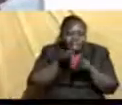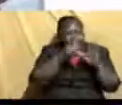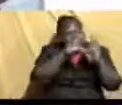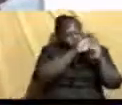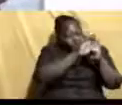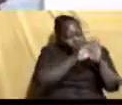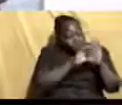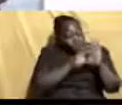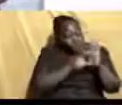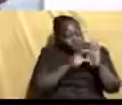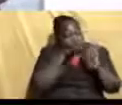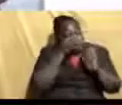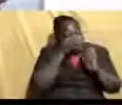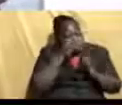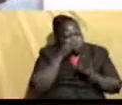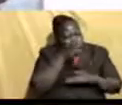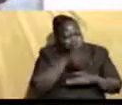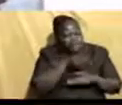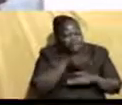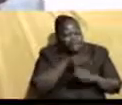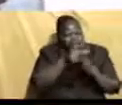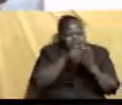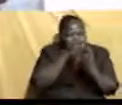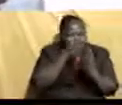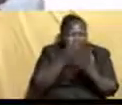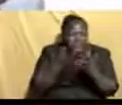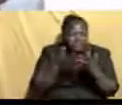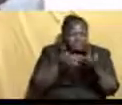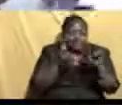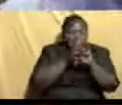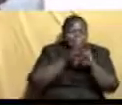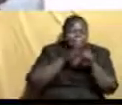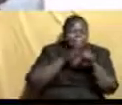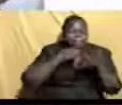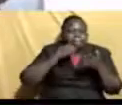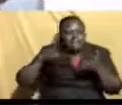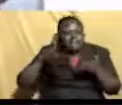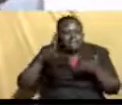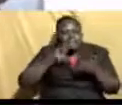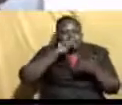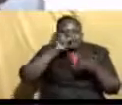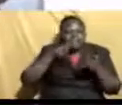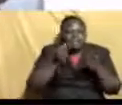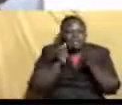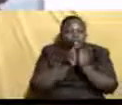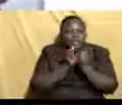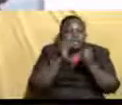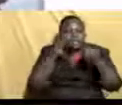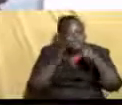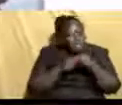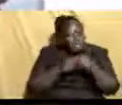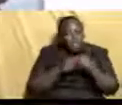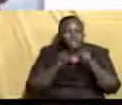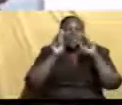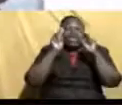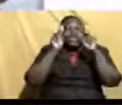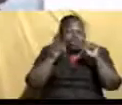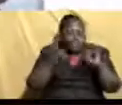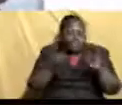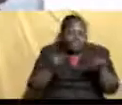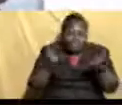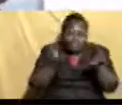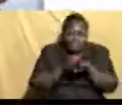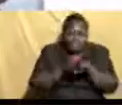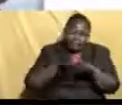substantive constitutionality of the statute as was passed in 2017, reverted back to the old statute. No, this remained